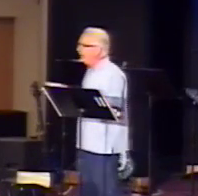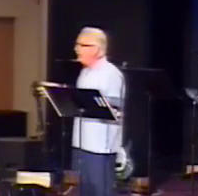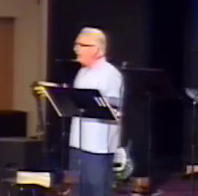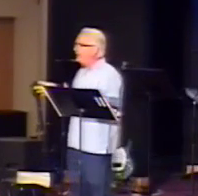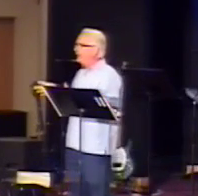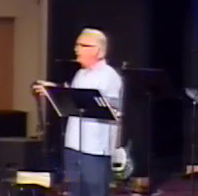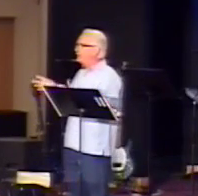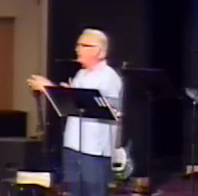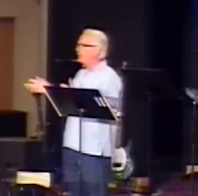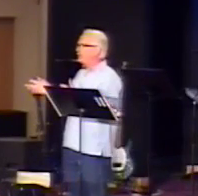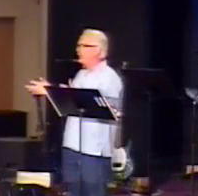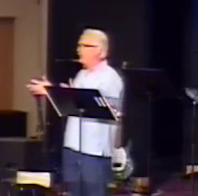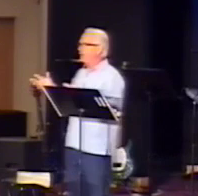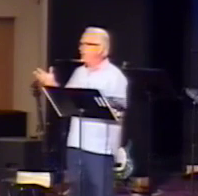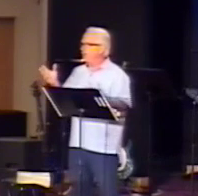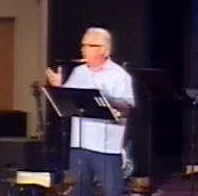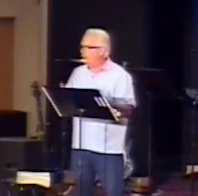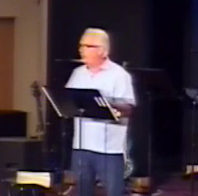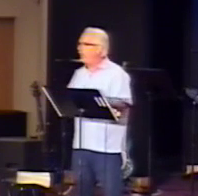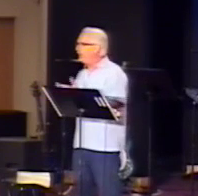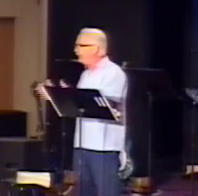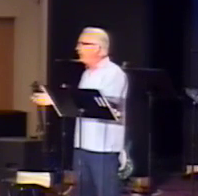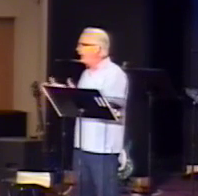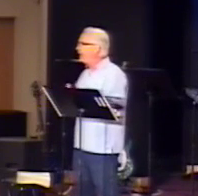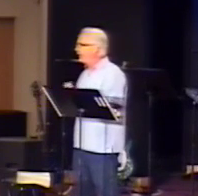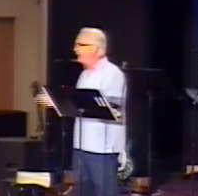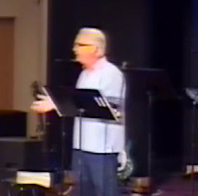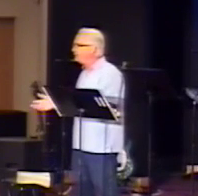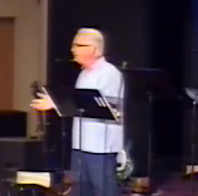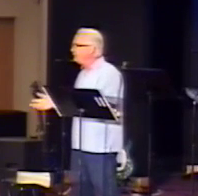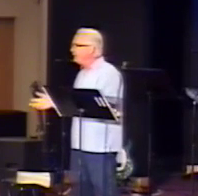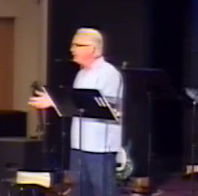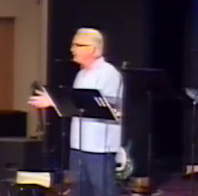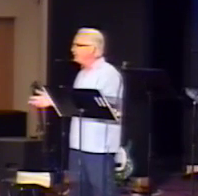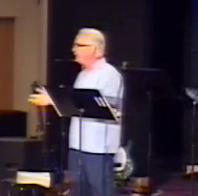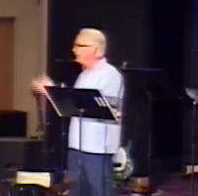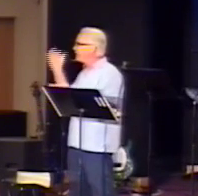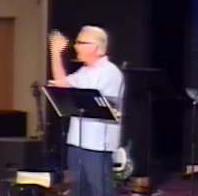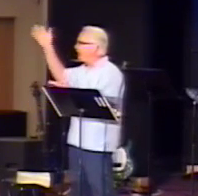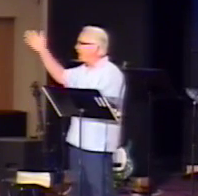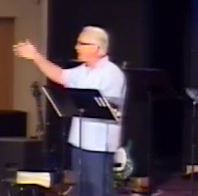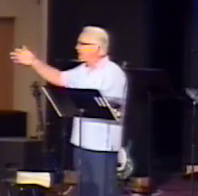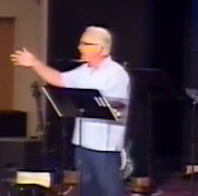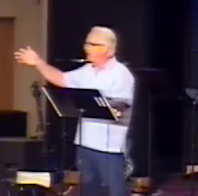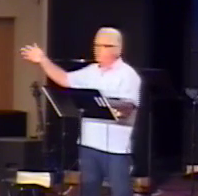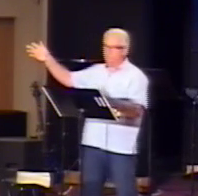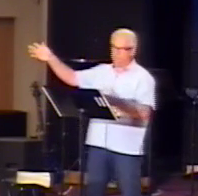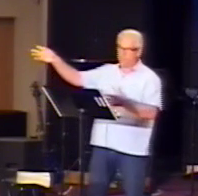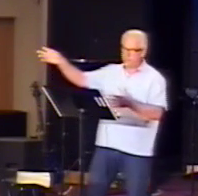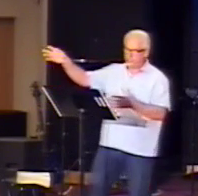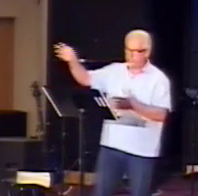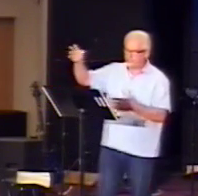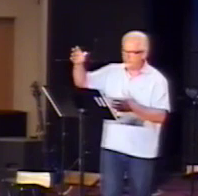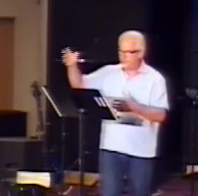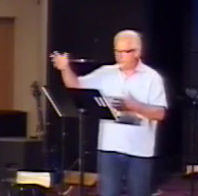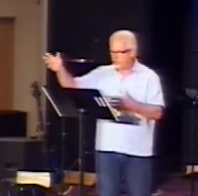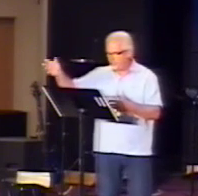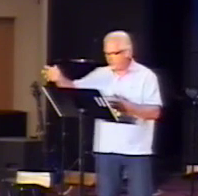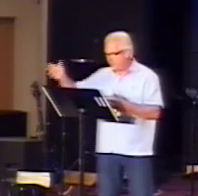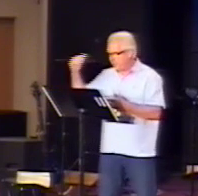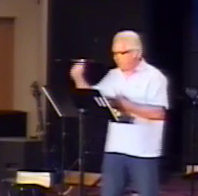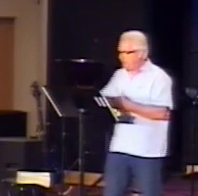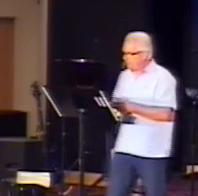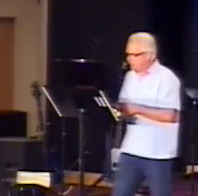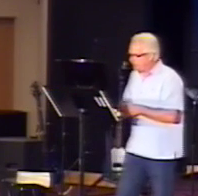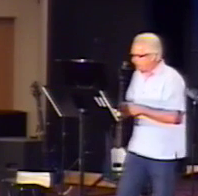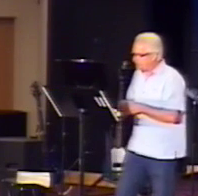degree. And there's the old saying, no pain, no gain, right? And so months ago when I started down there with Chuck and John,